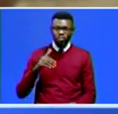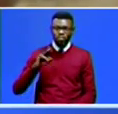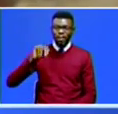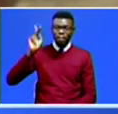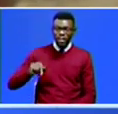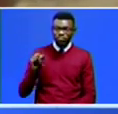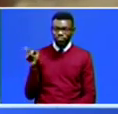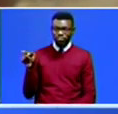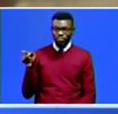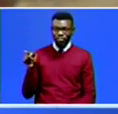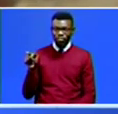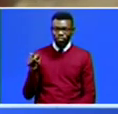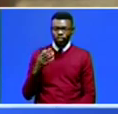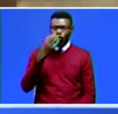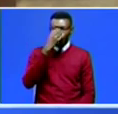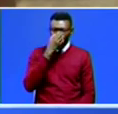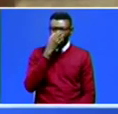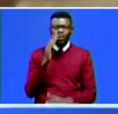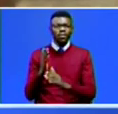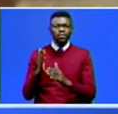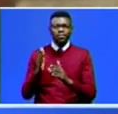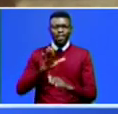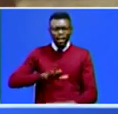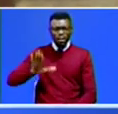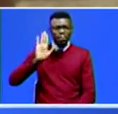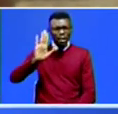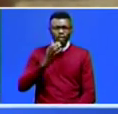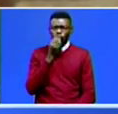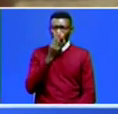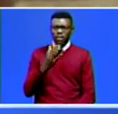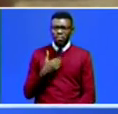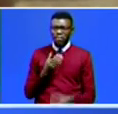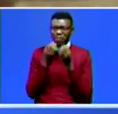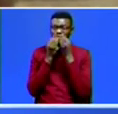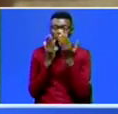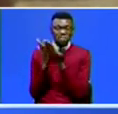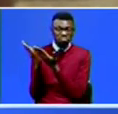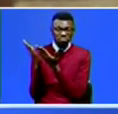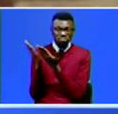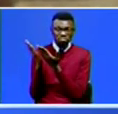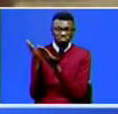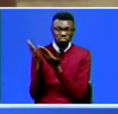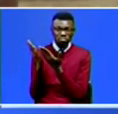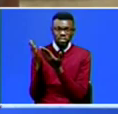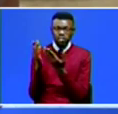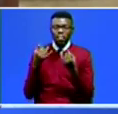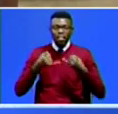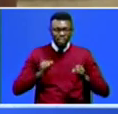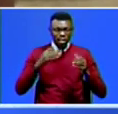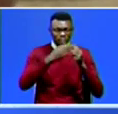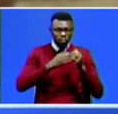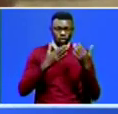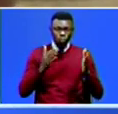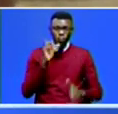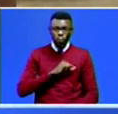is the bedroom of William Samoei Ruto. You can't dare him there. So I'll tell him, just because we dared and lost in Kibra,